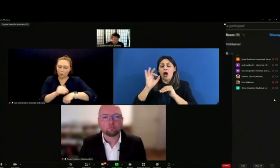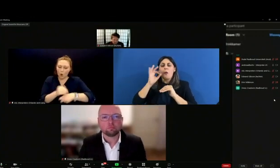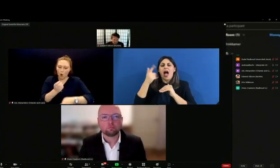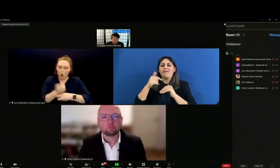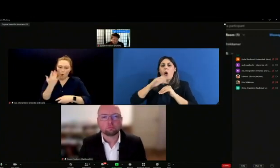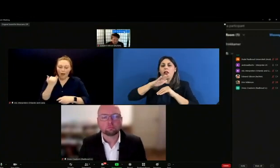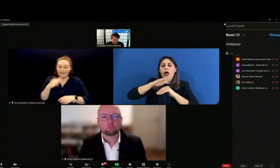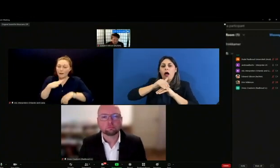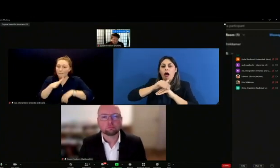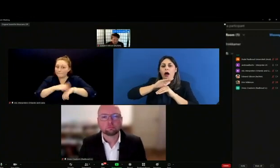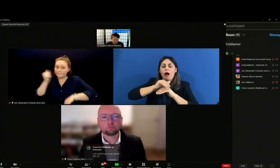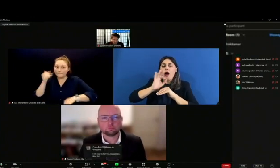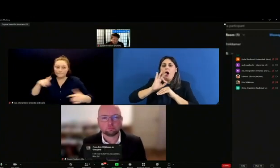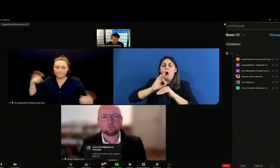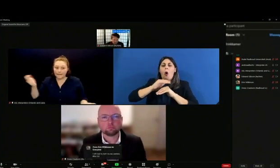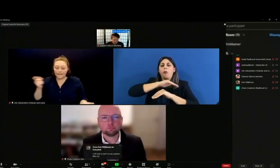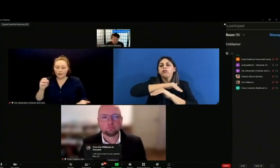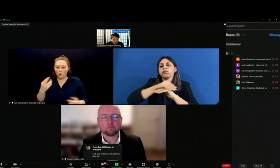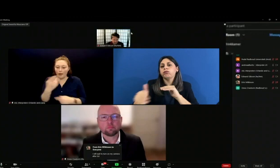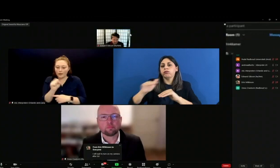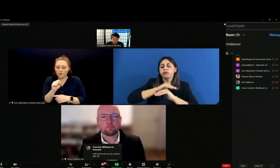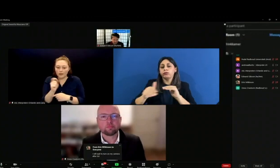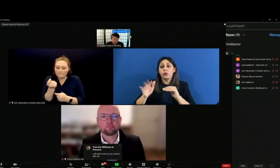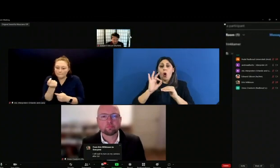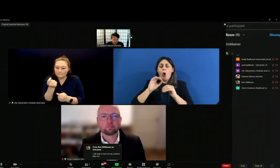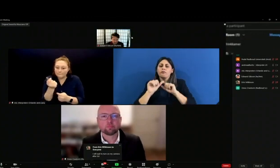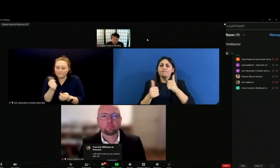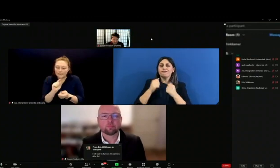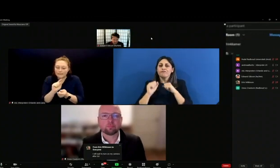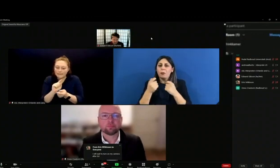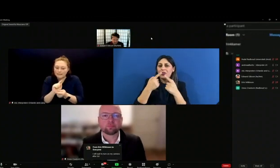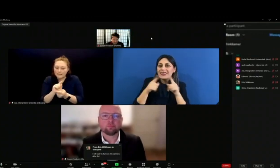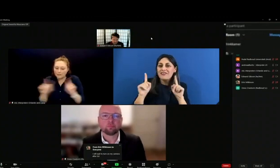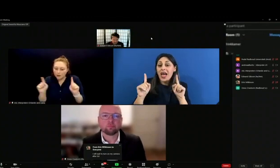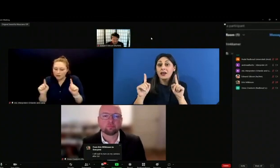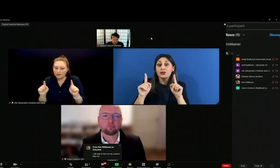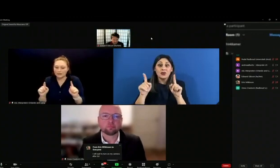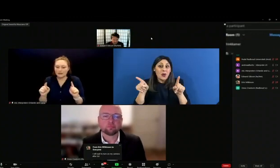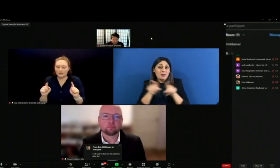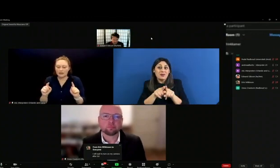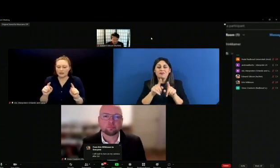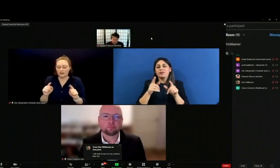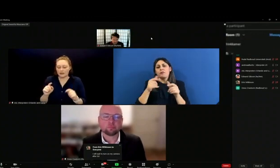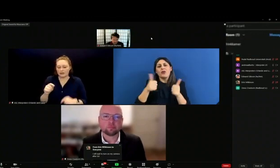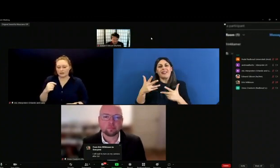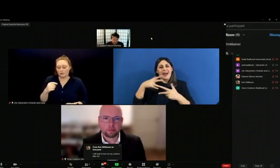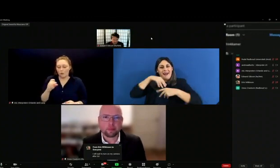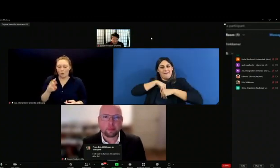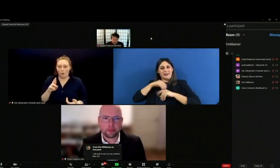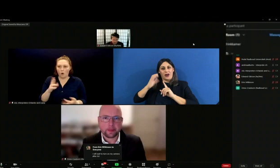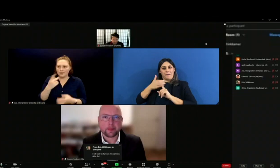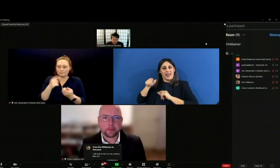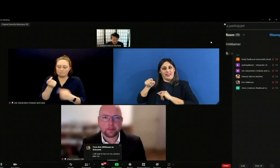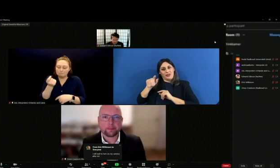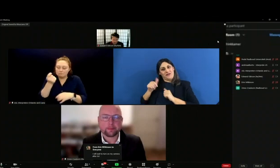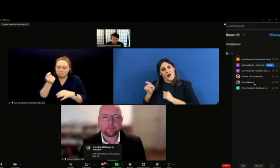larger or if the hand shape was just in a slightly different way then, or articulated in a different way in a more,